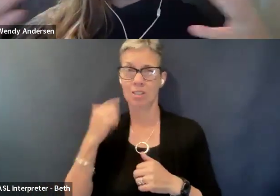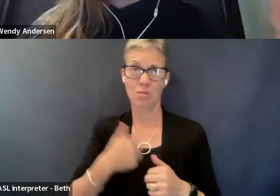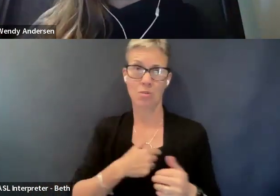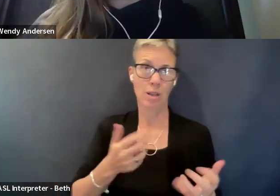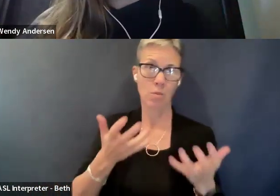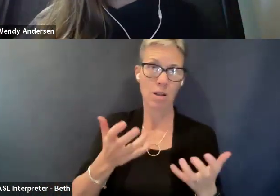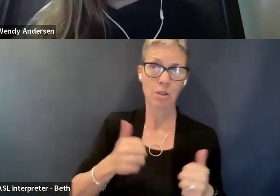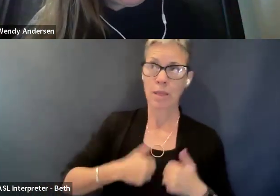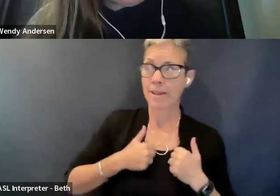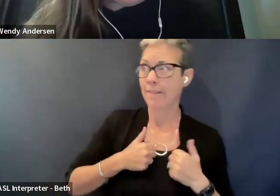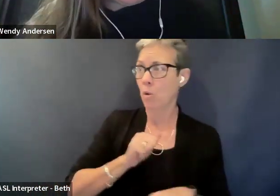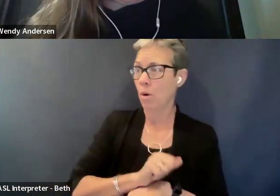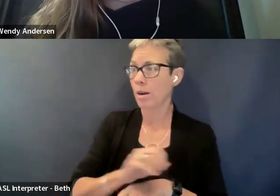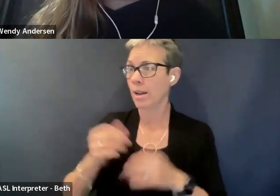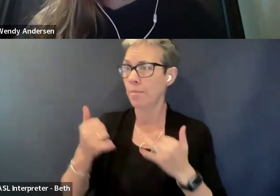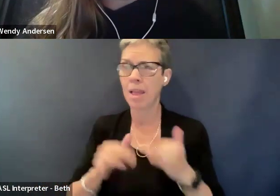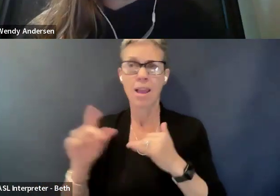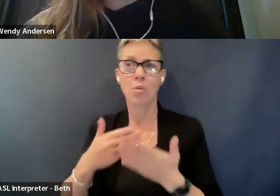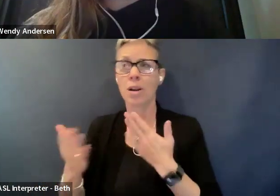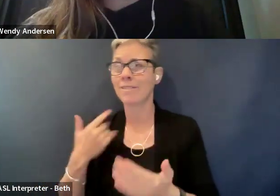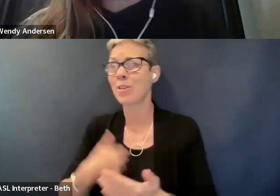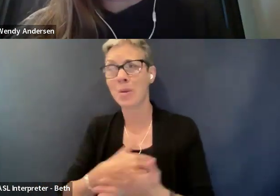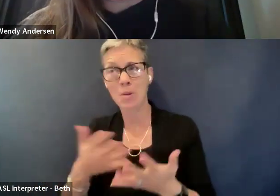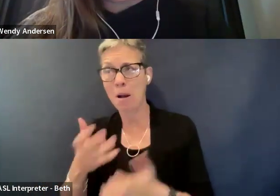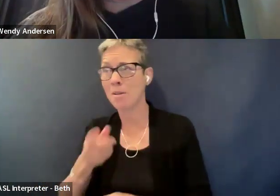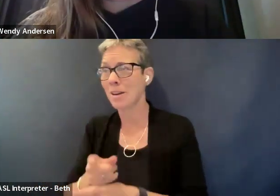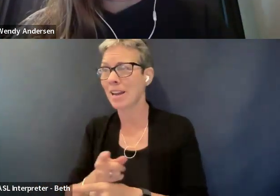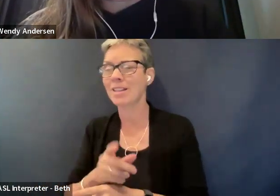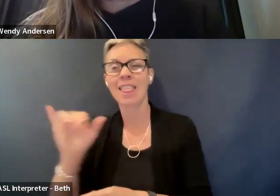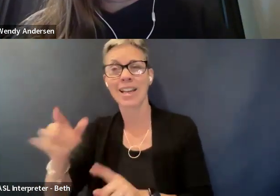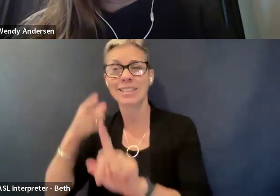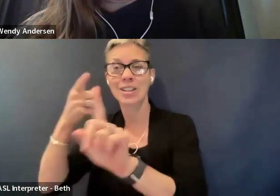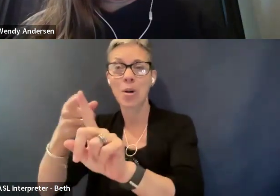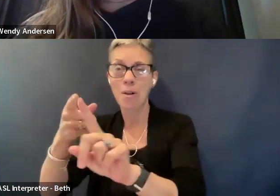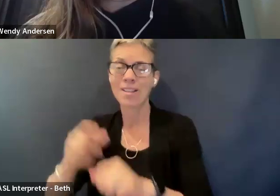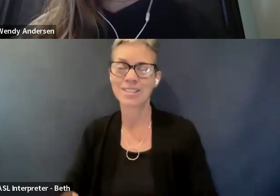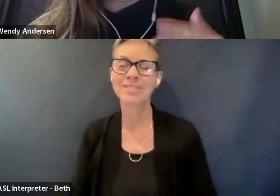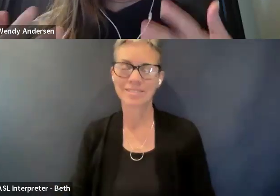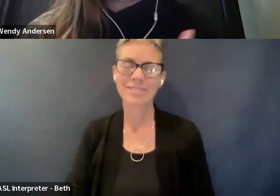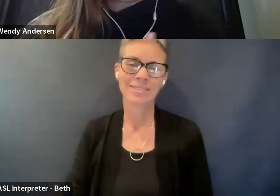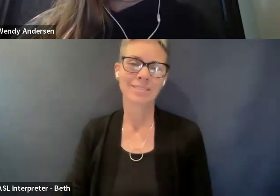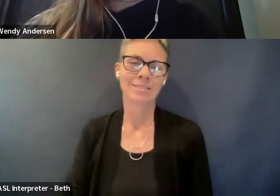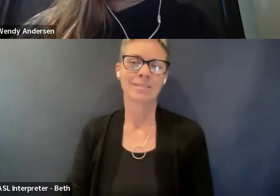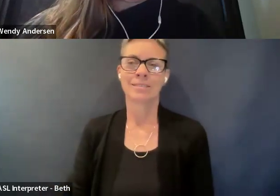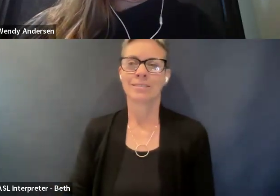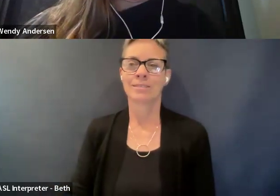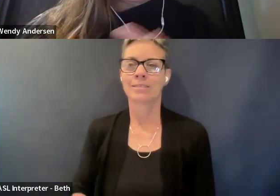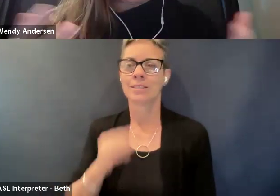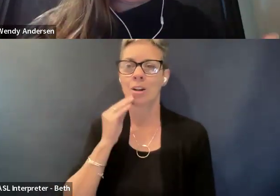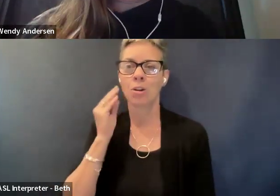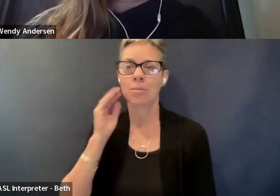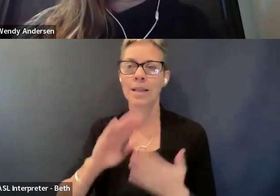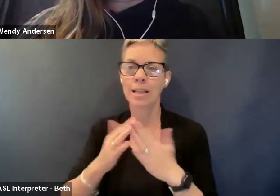play where we all want to. And so that's the goal here too. Home and